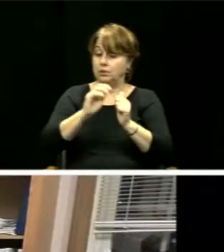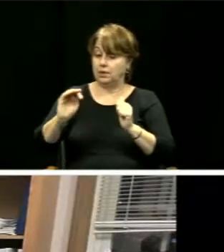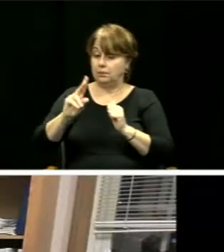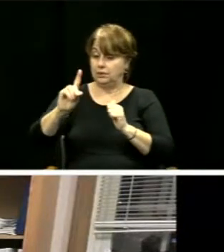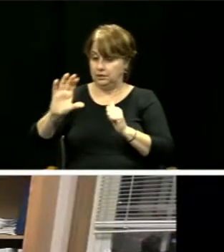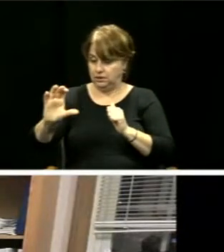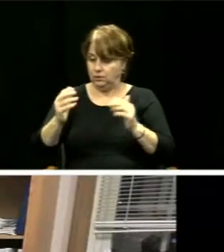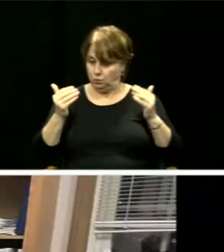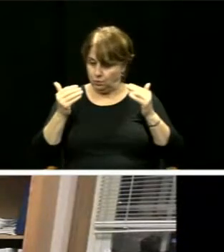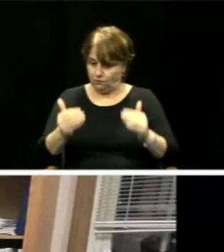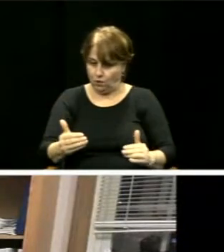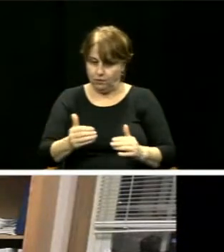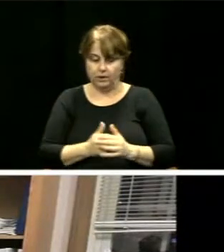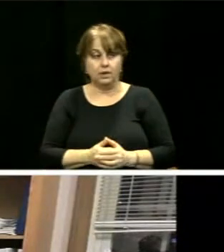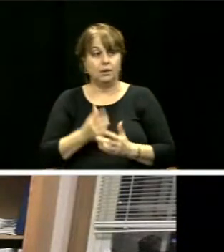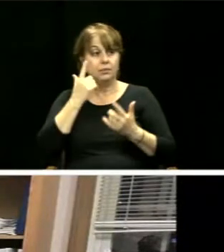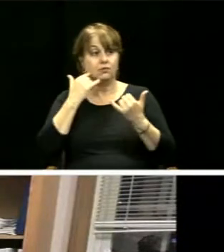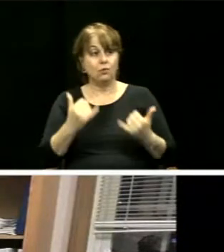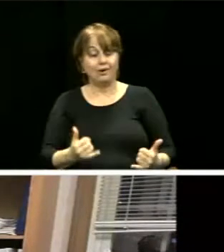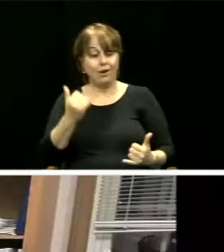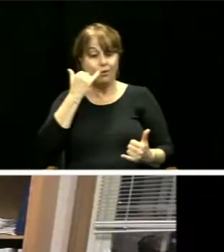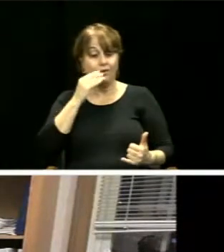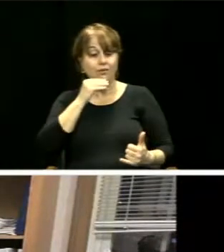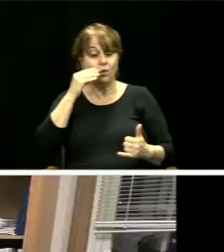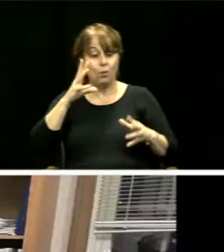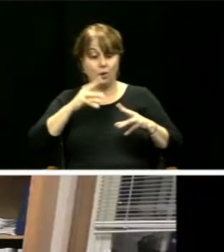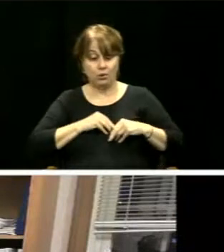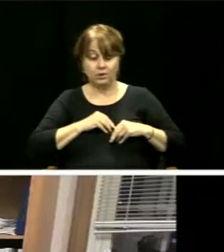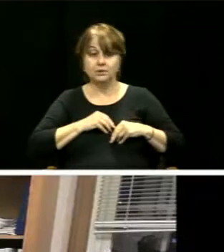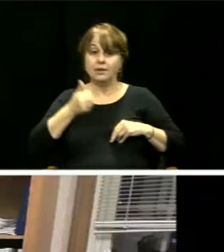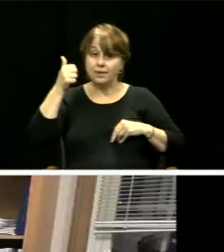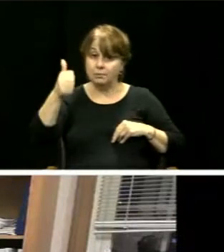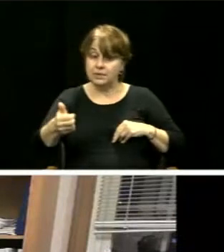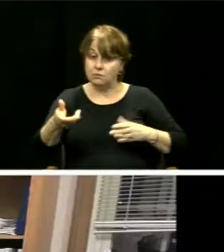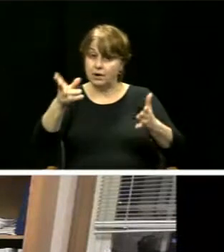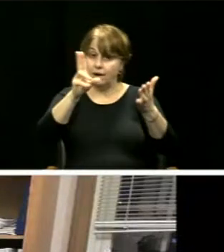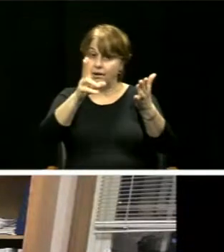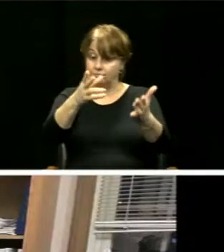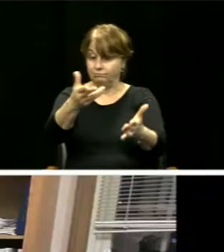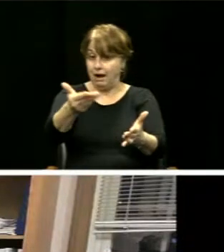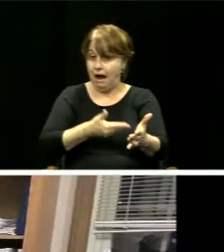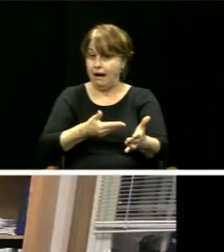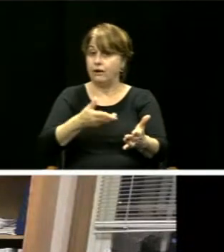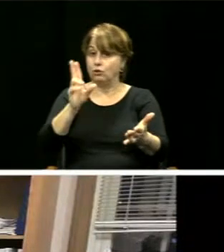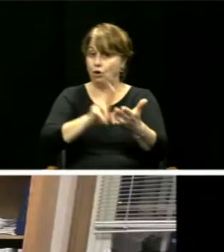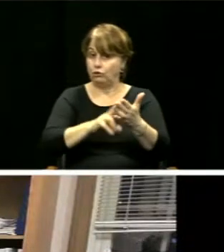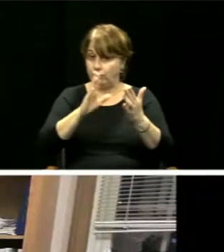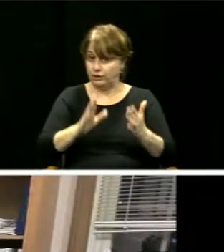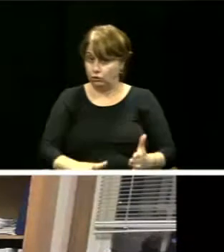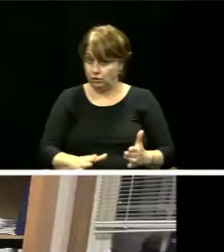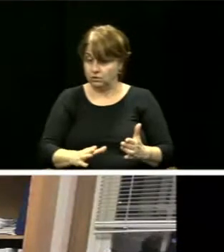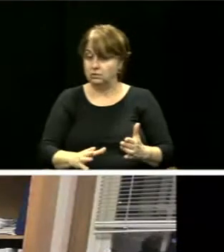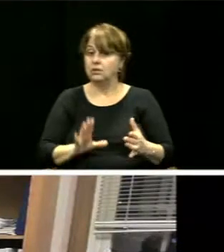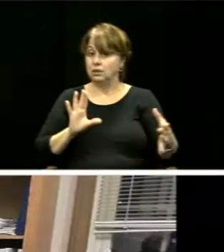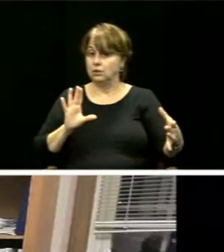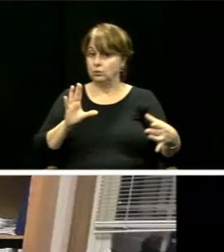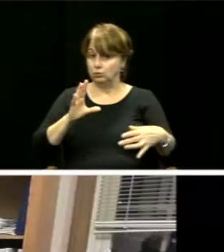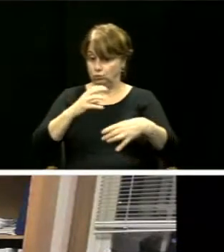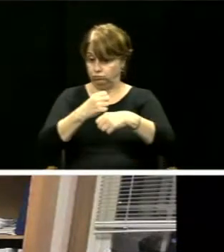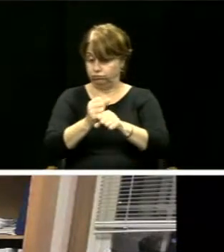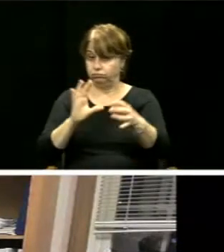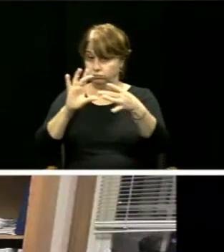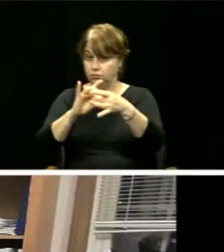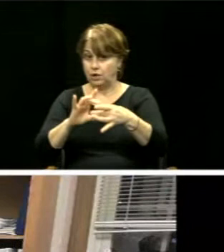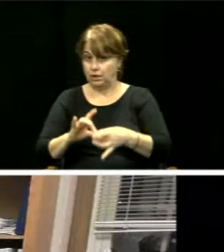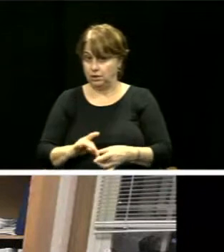forward on this. In the meantime, homeowners, if they want to hire a contractor to install a backwater valve and a sump pump and even connect it to our town drainage